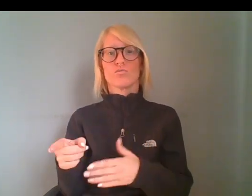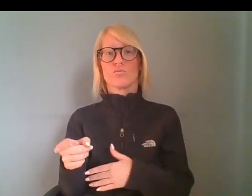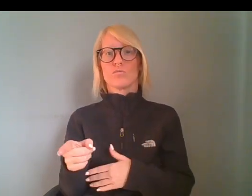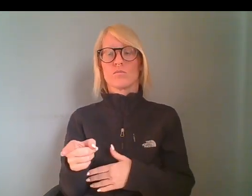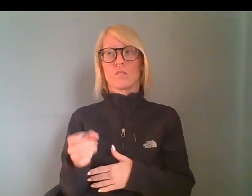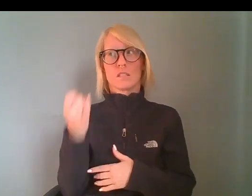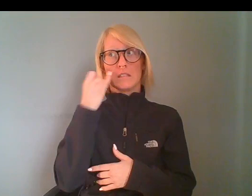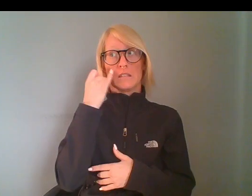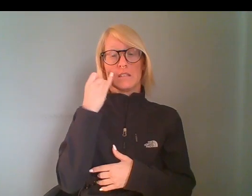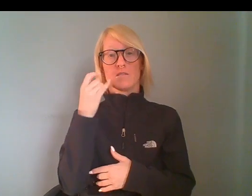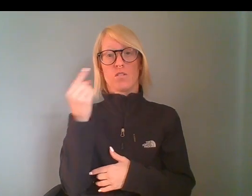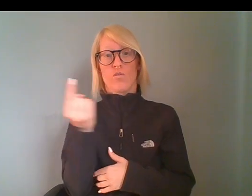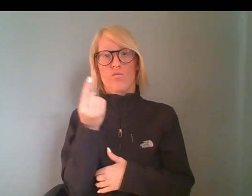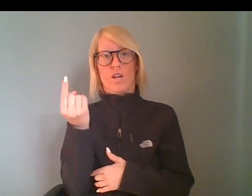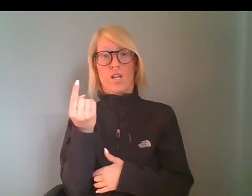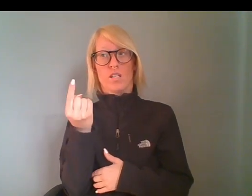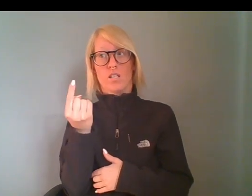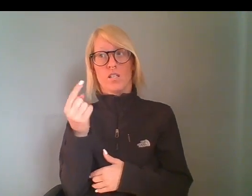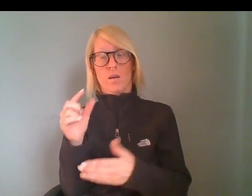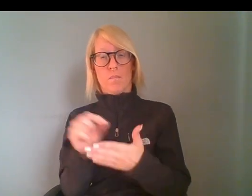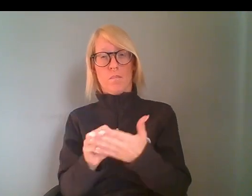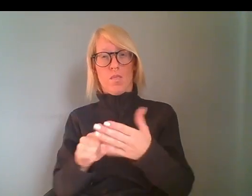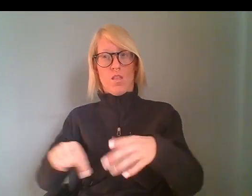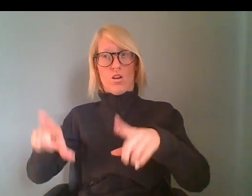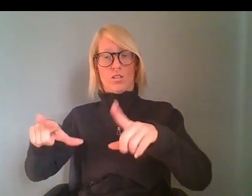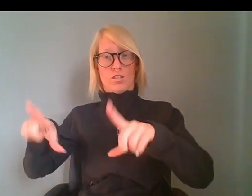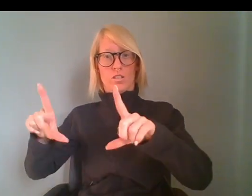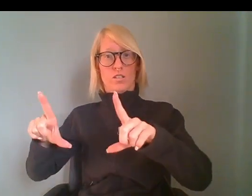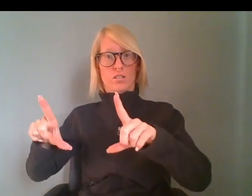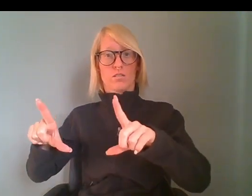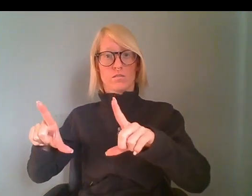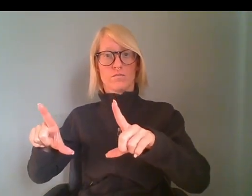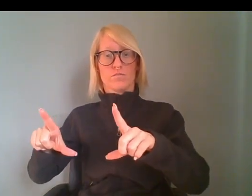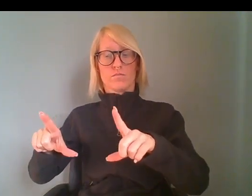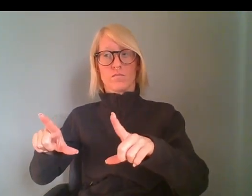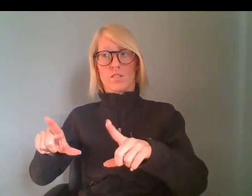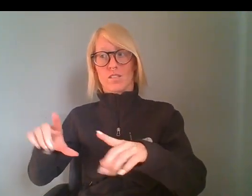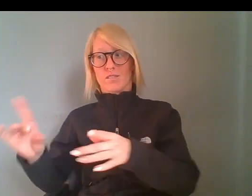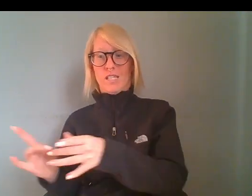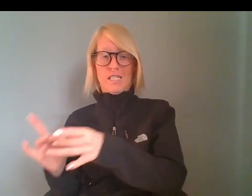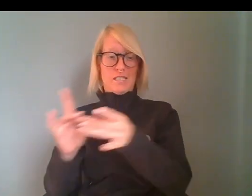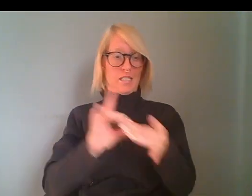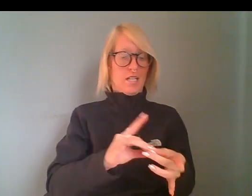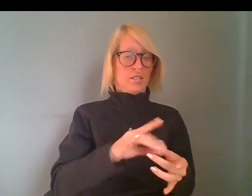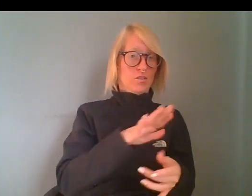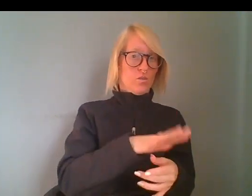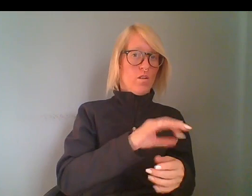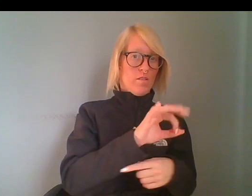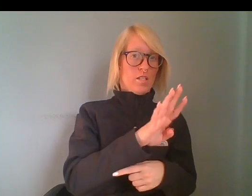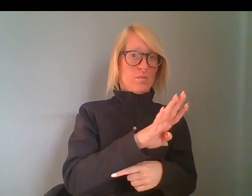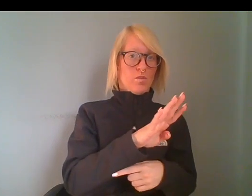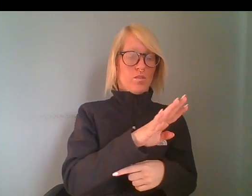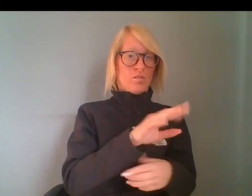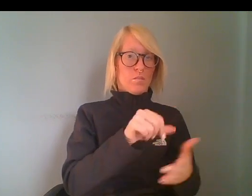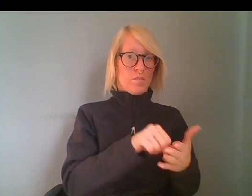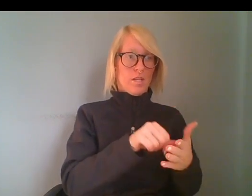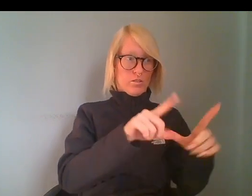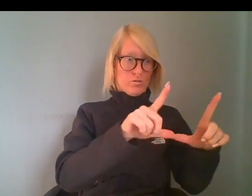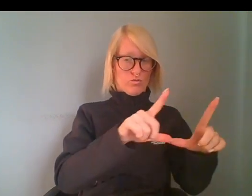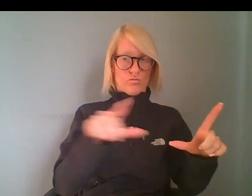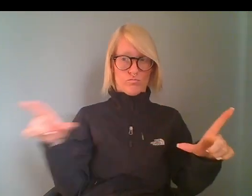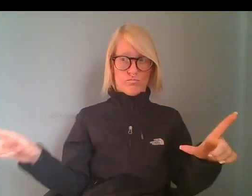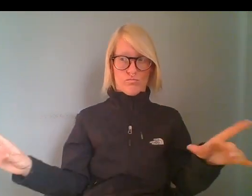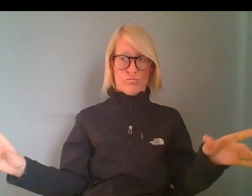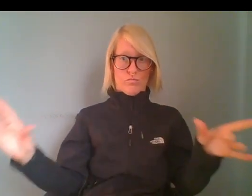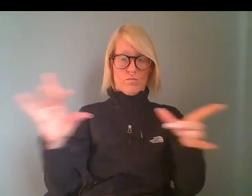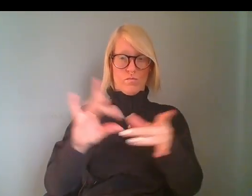already blogging or tweeting, you can tie that into your Facebook page. If you look at our Facebook page, you'll see comments